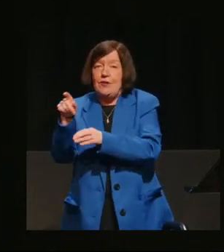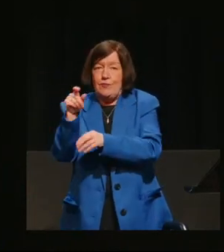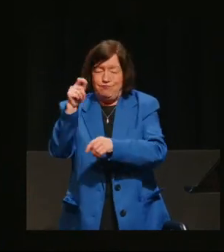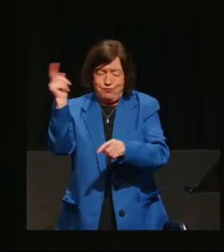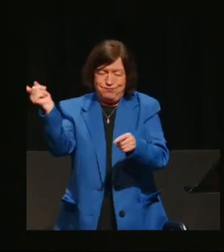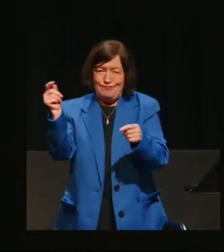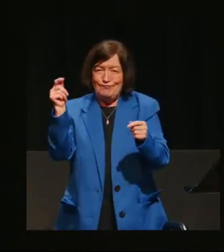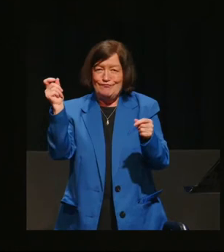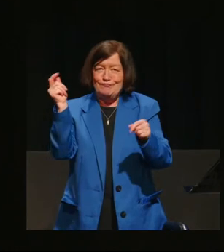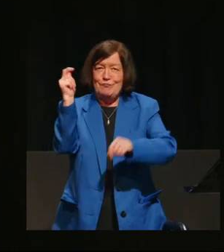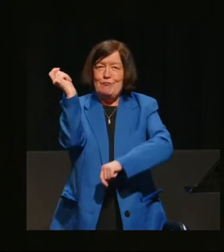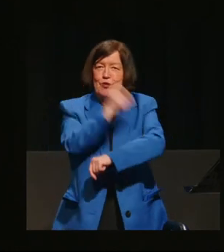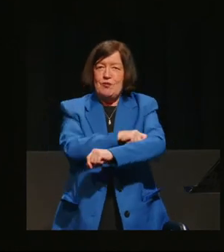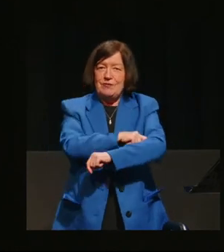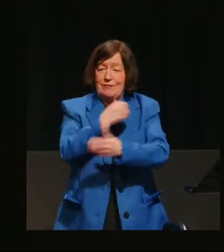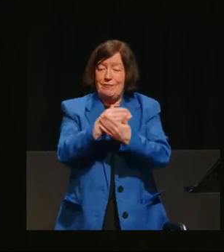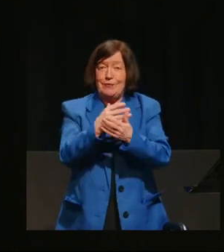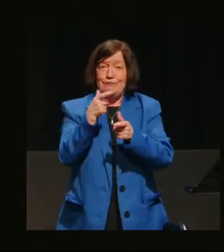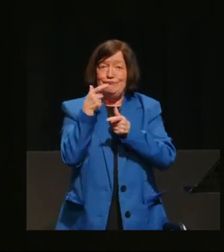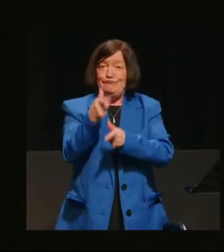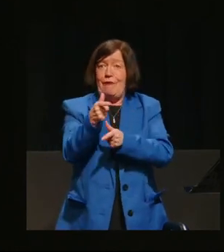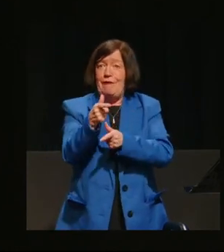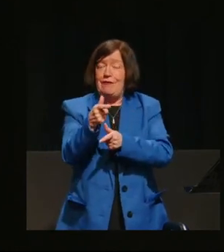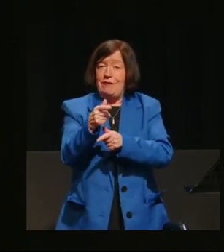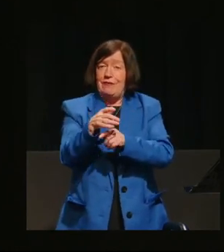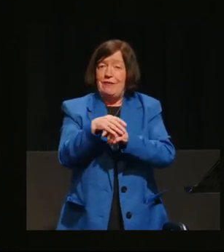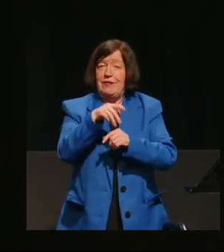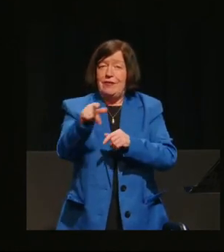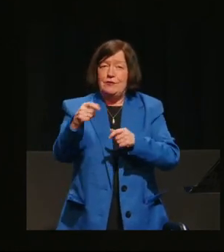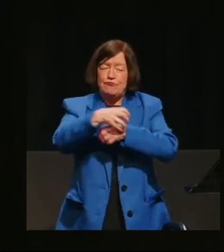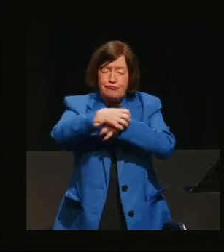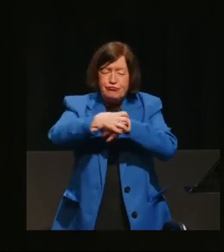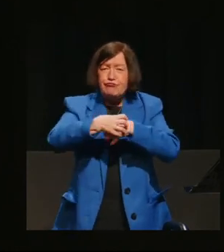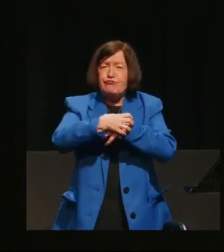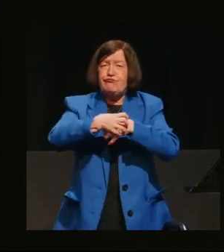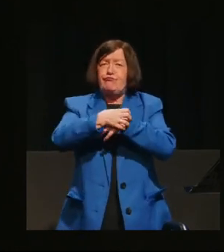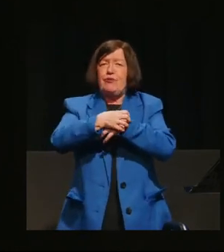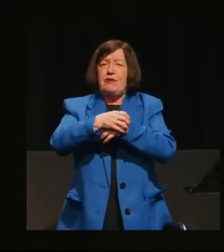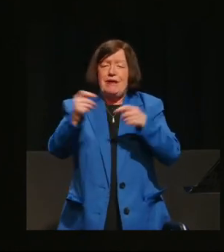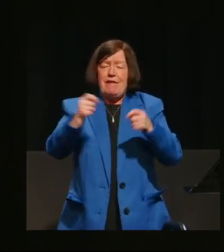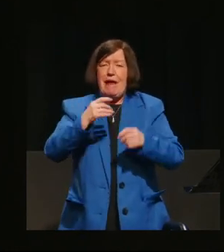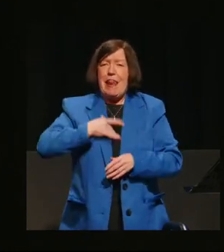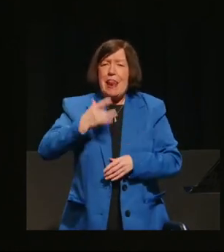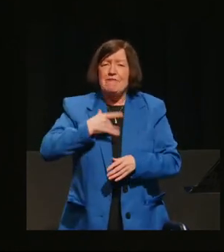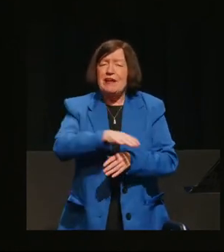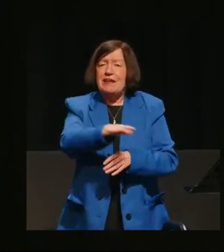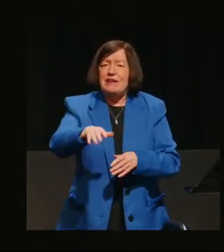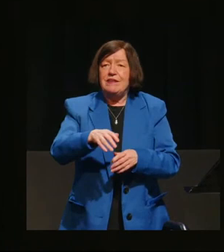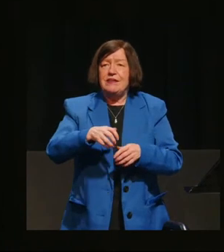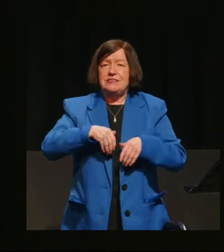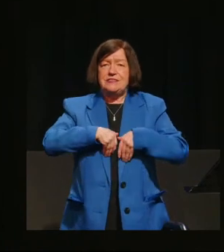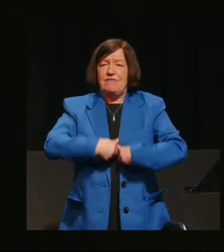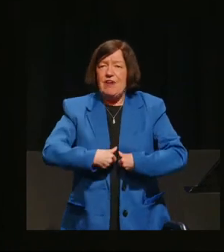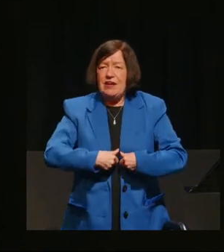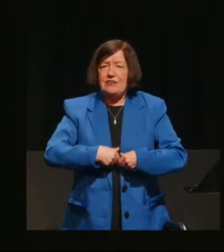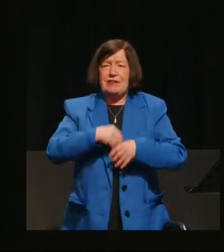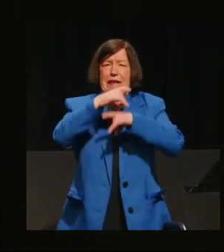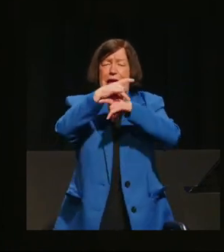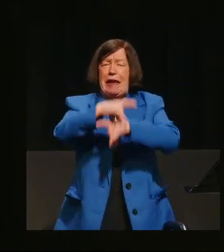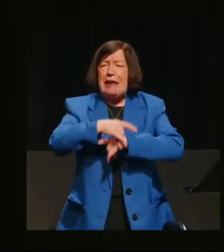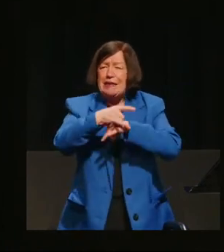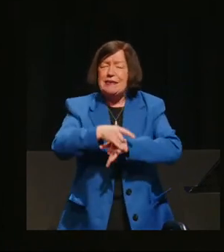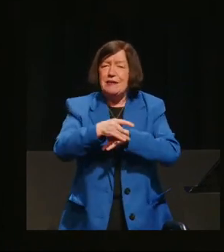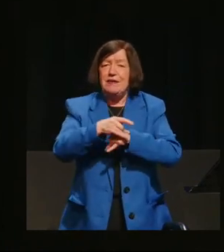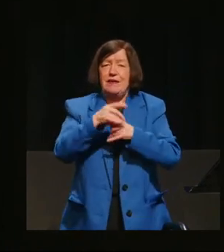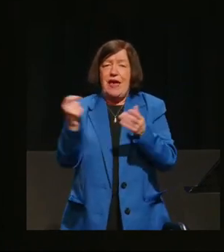punished, often shot. The brutality, harsh living conditions, starvation and disease added